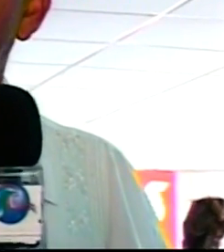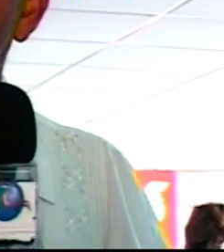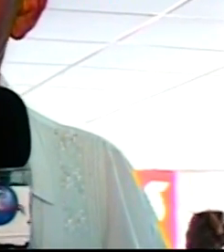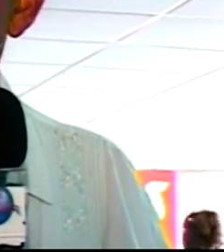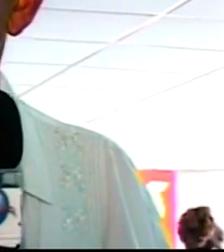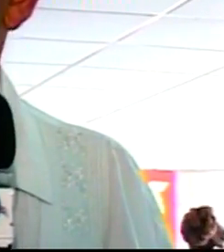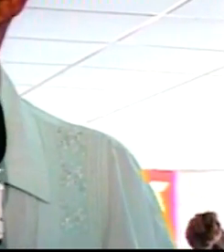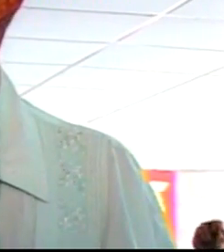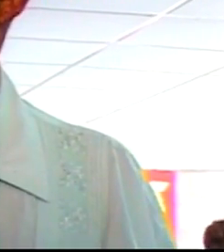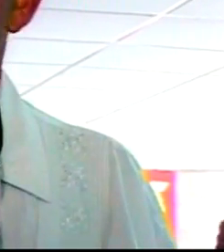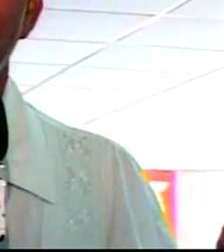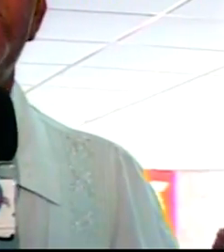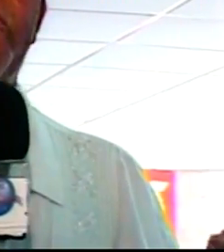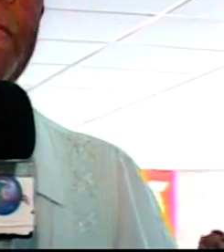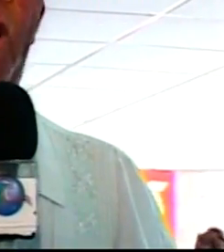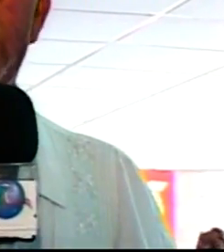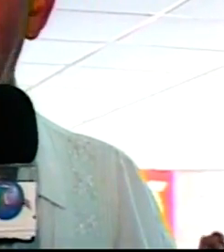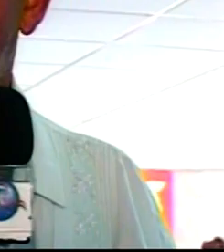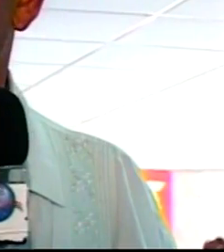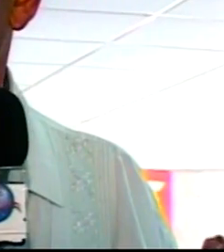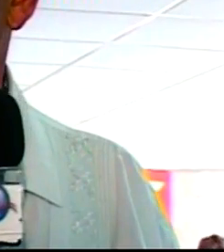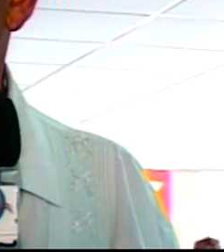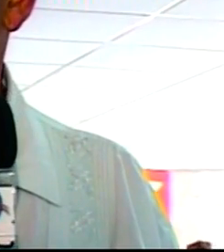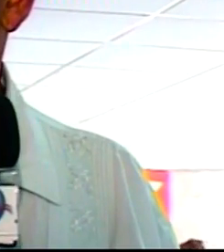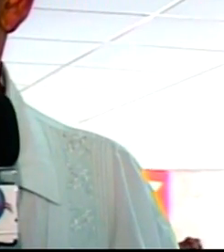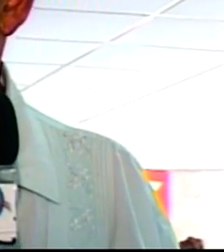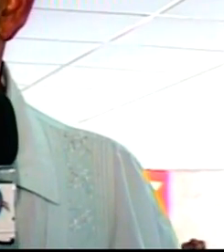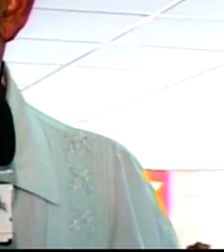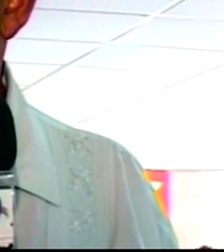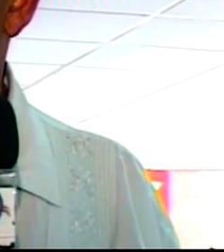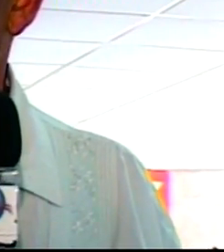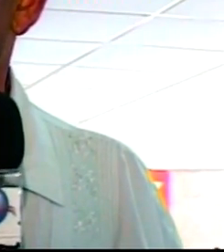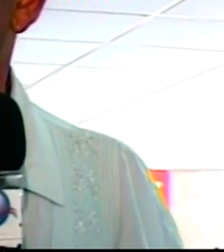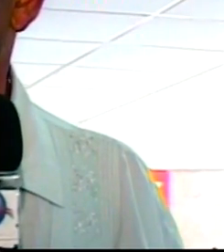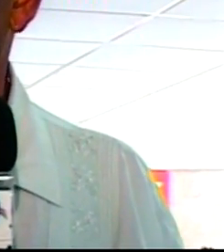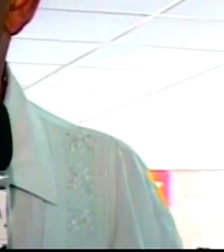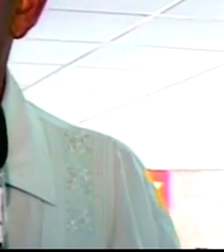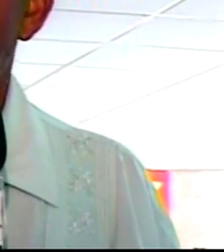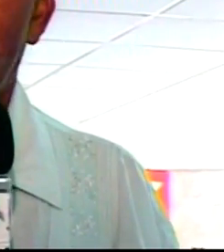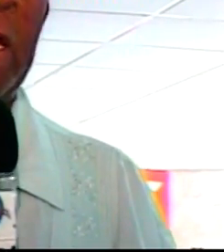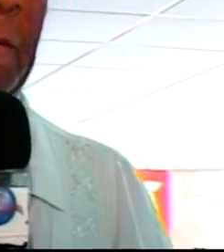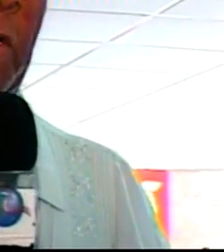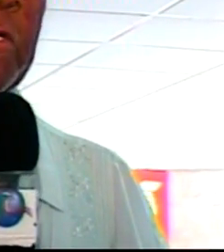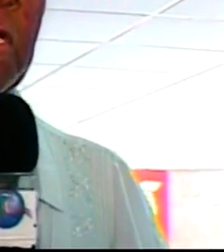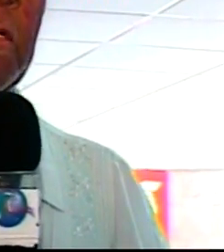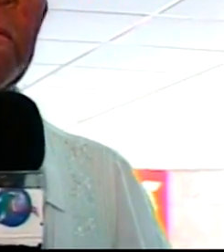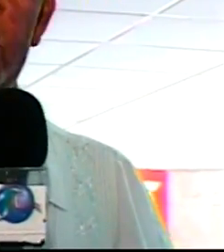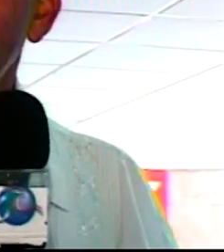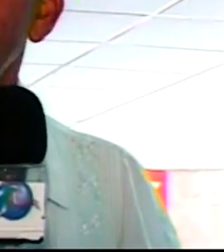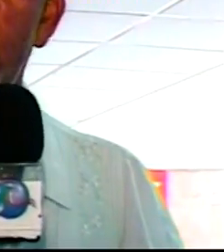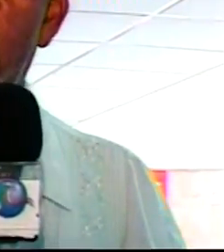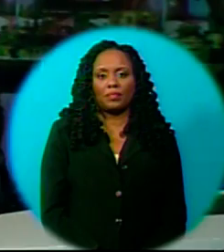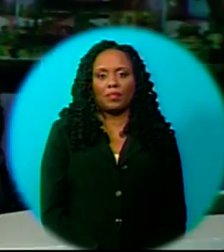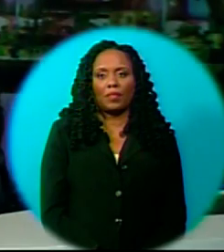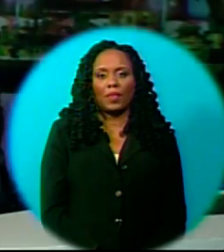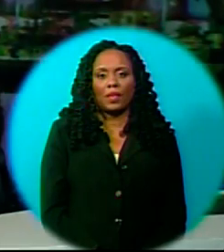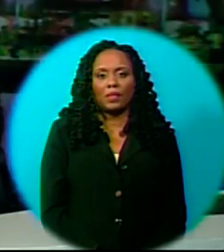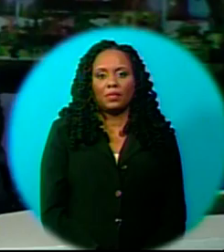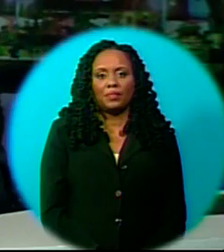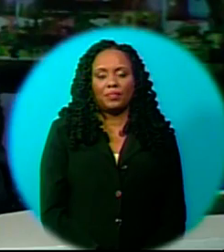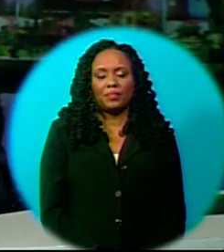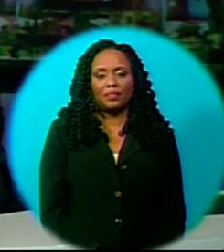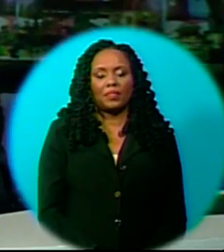So may God bless you, and I thank everybody that come on board with Scotiabank and help us. God bless